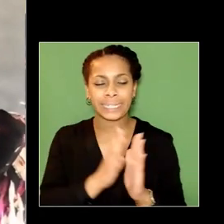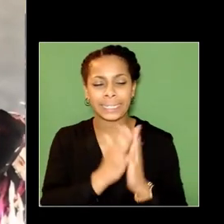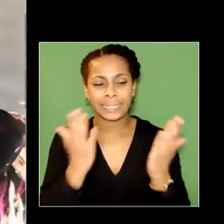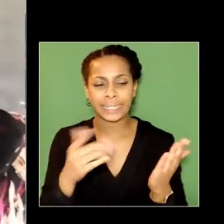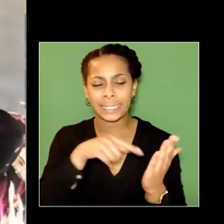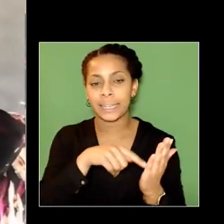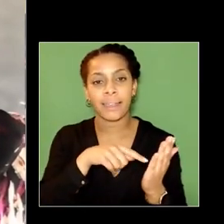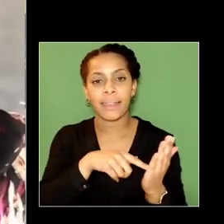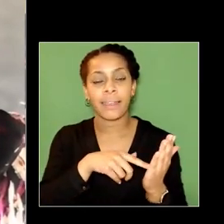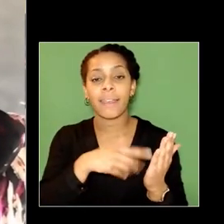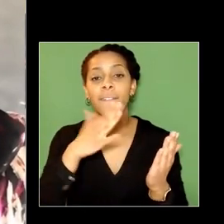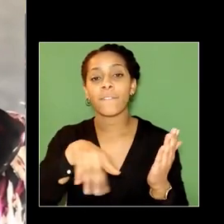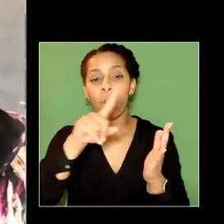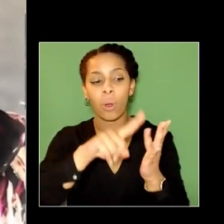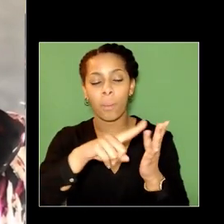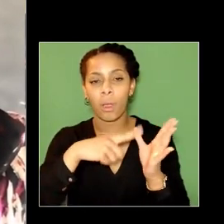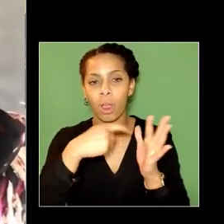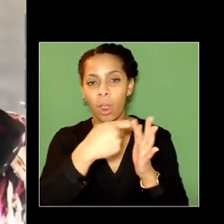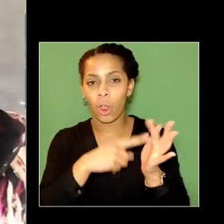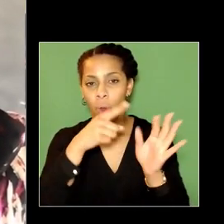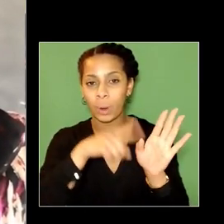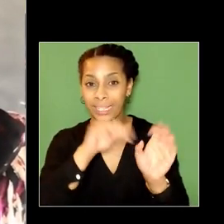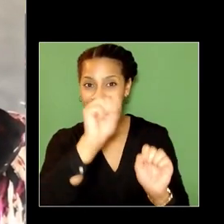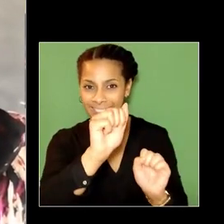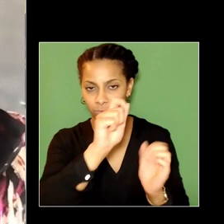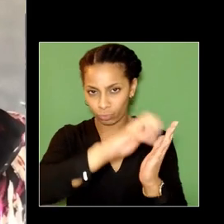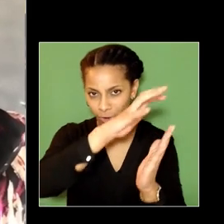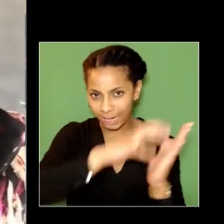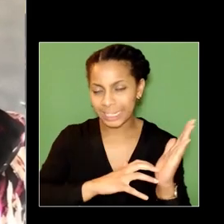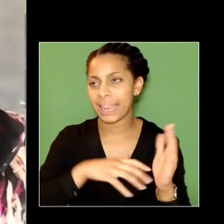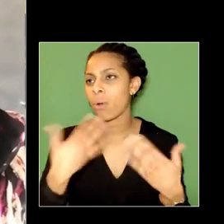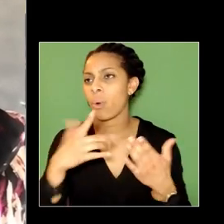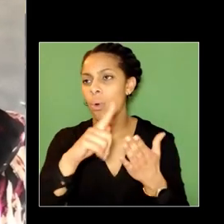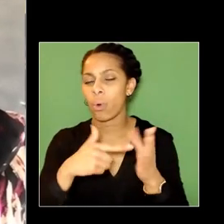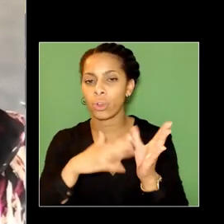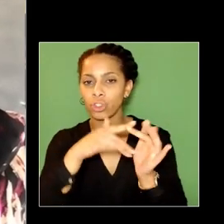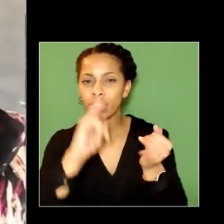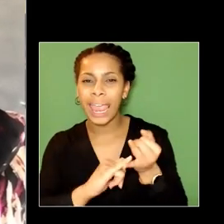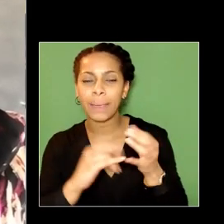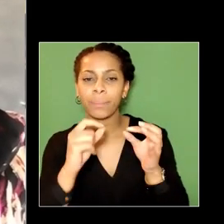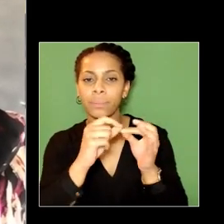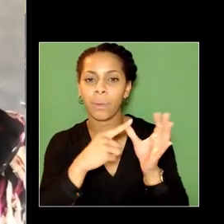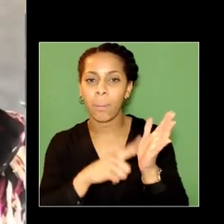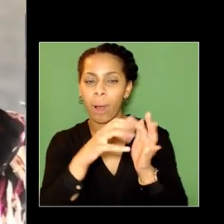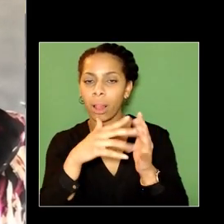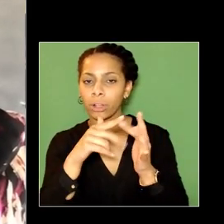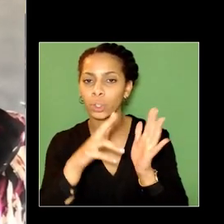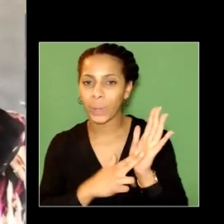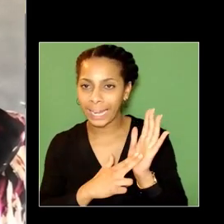any of Oakley's writing, any of James Baldwin's writing, any of